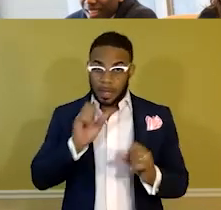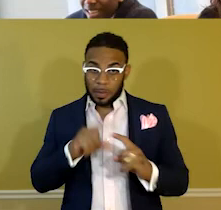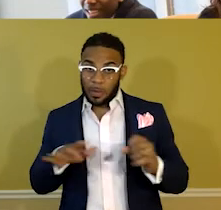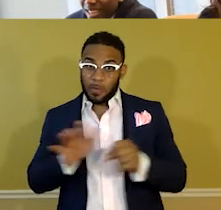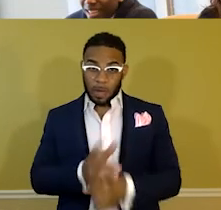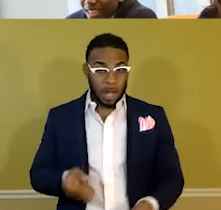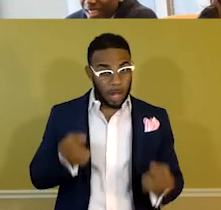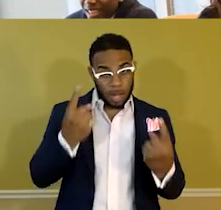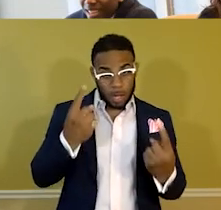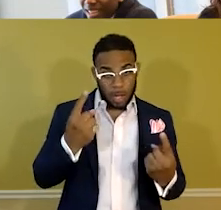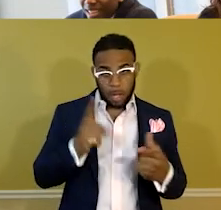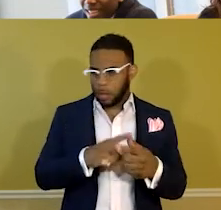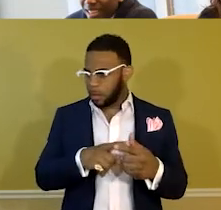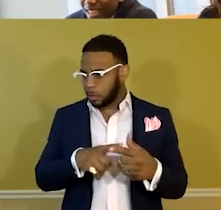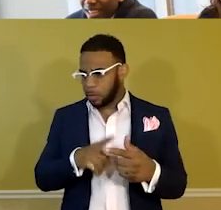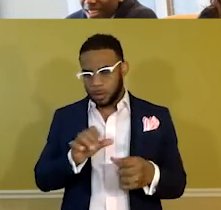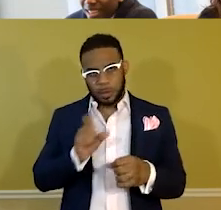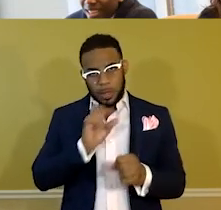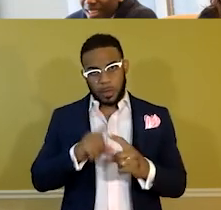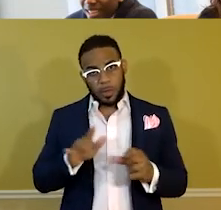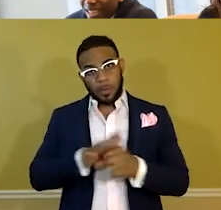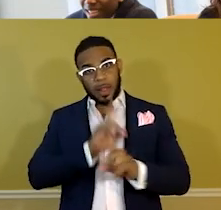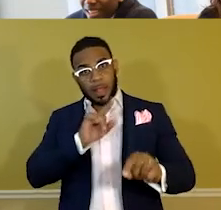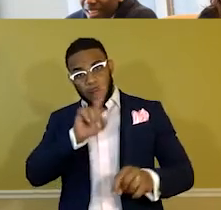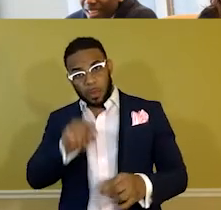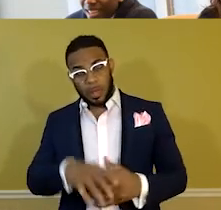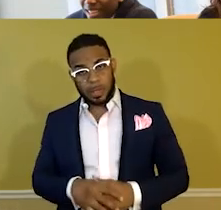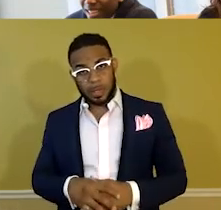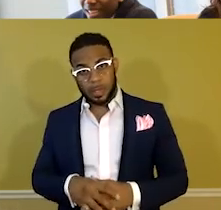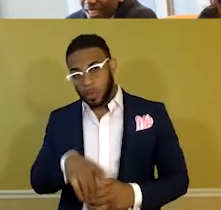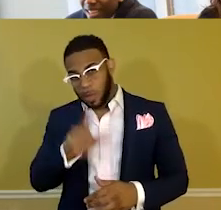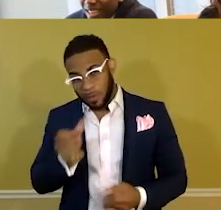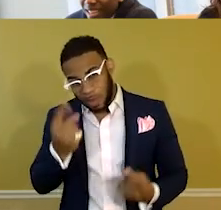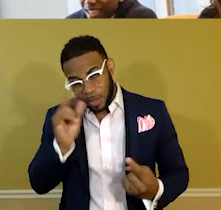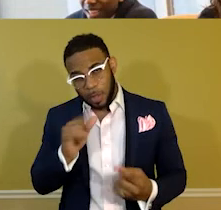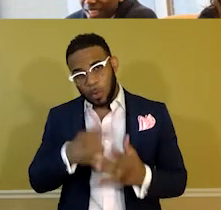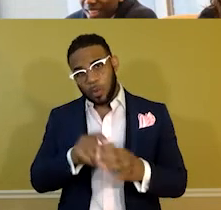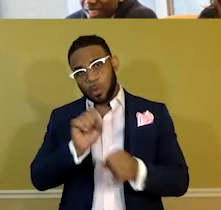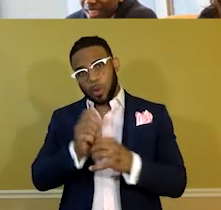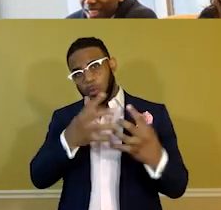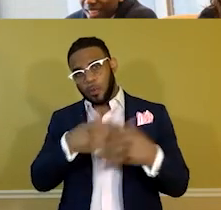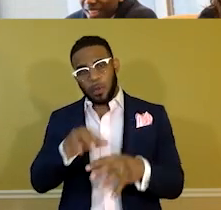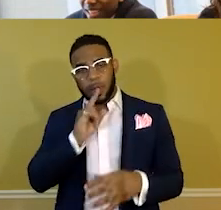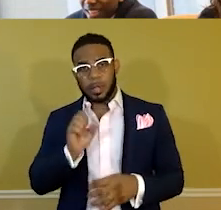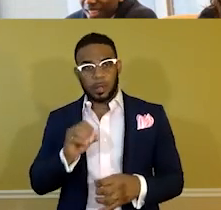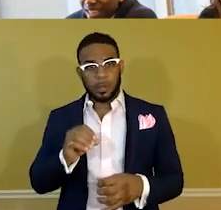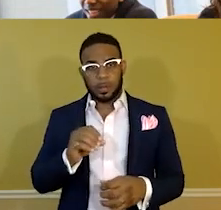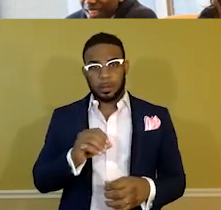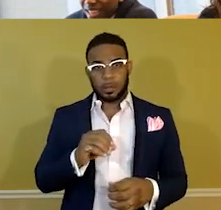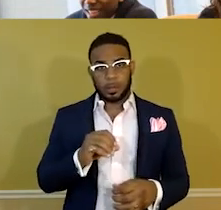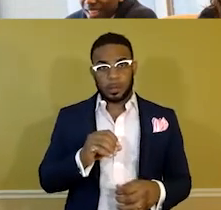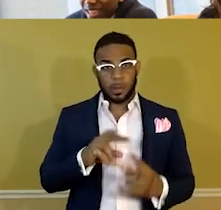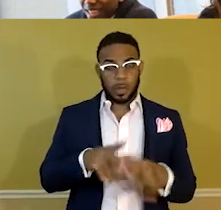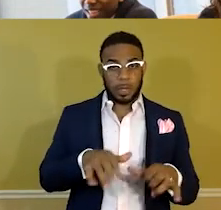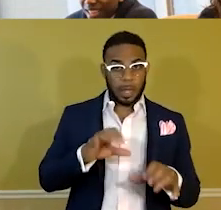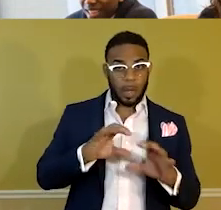fully understand, or excuse me, to be able to fully answer this question, you have to understand what your workflow is. So, you know, whether